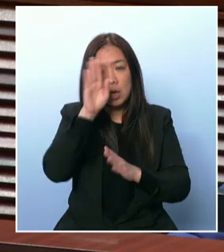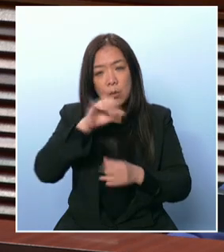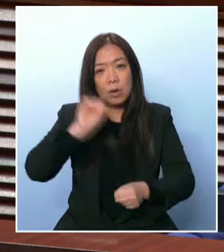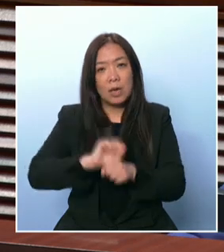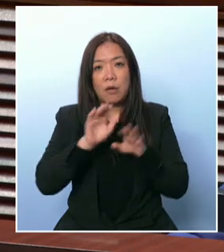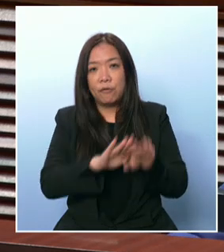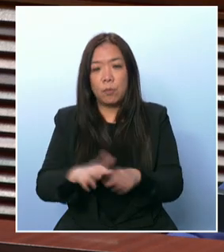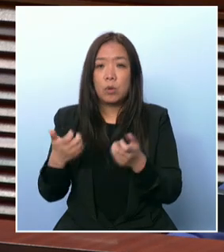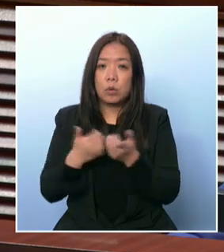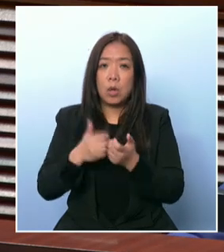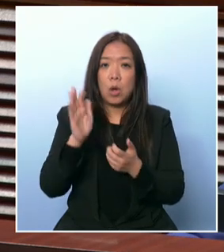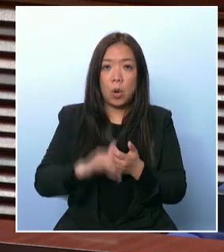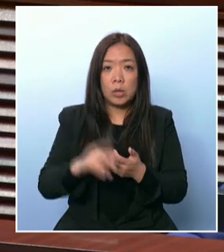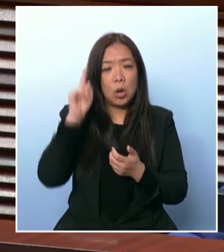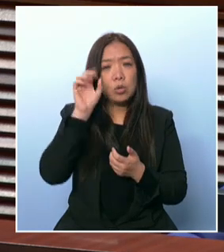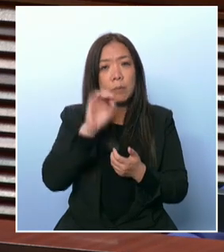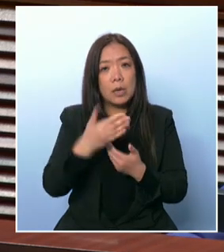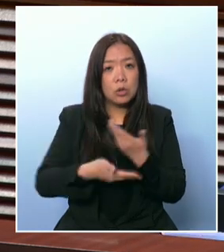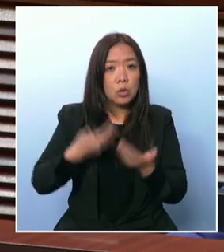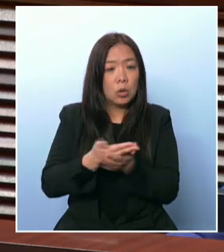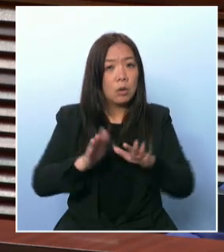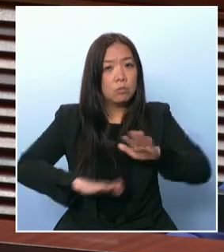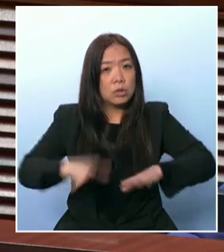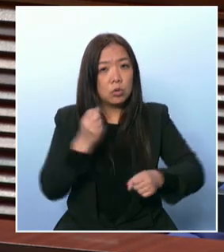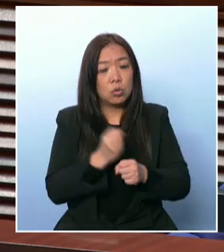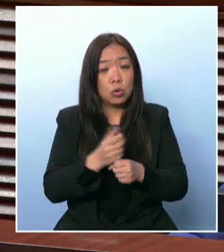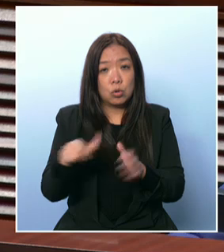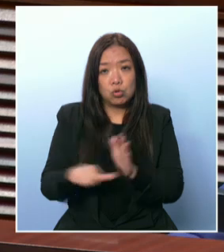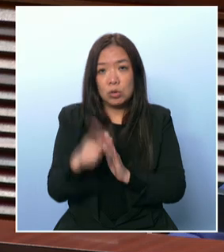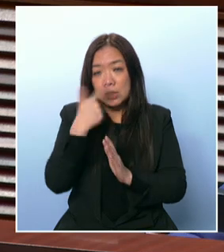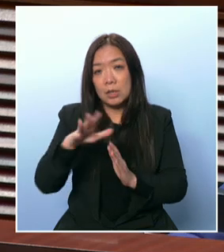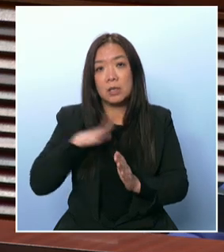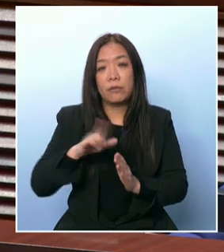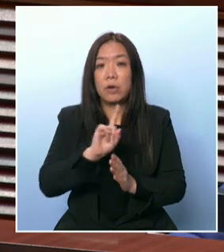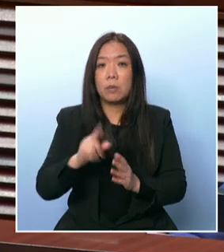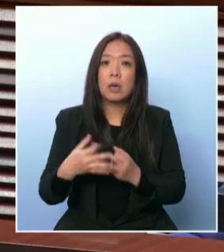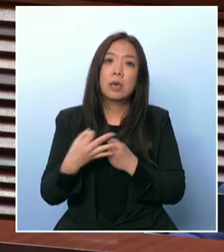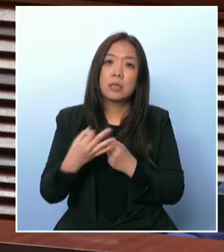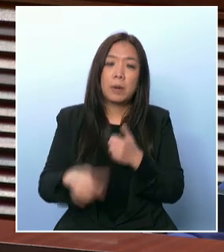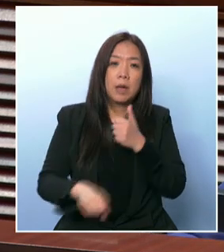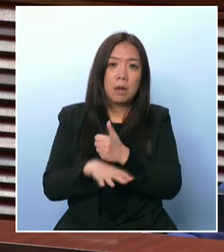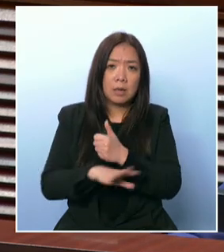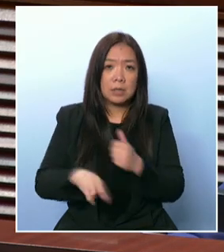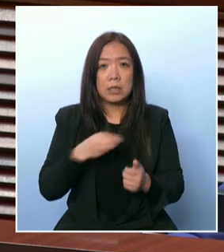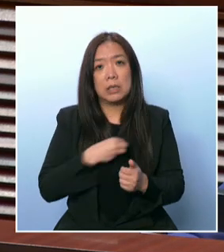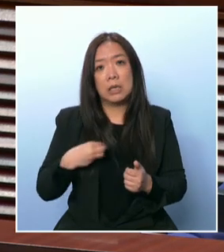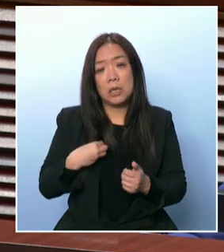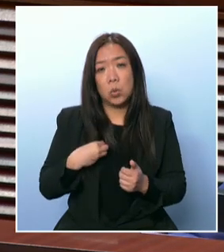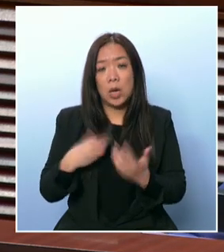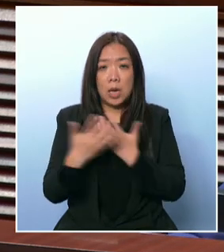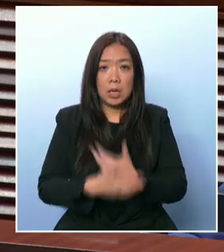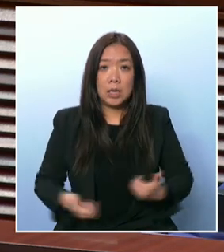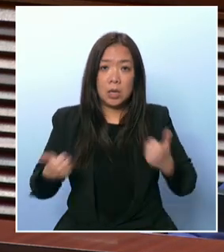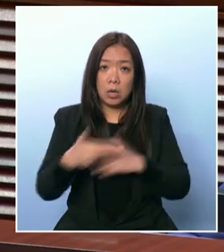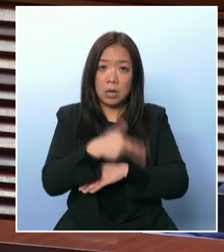the government mentioned that certain Chinese medicine clinics would be reprovisioned to enhance the service